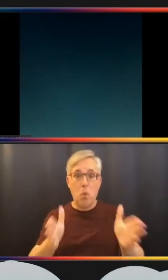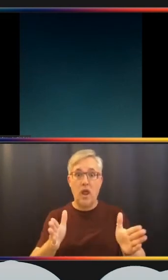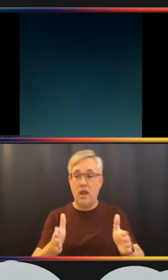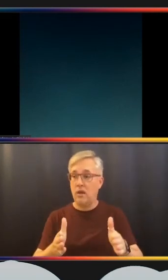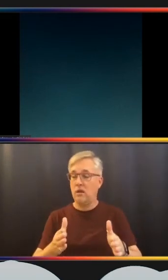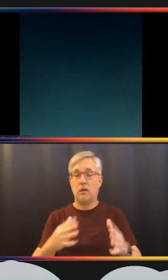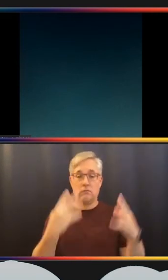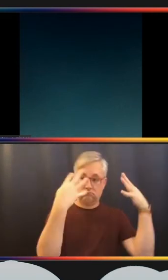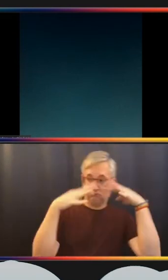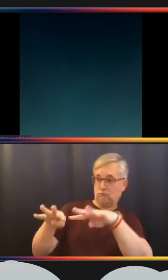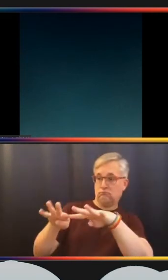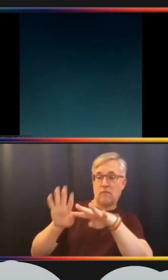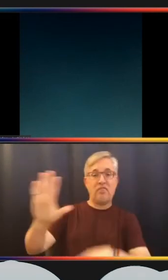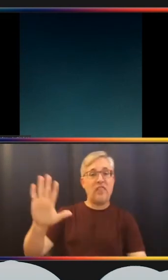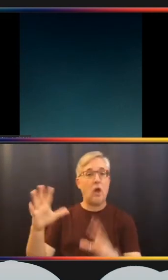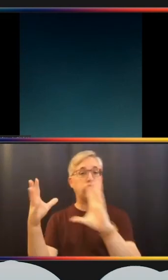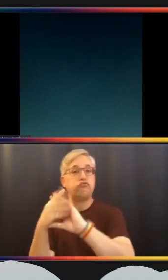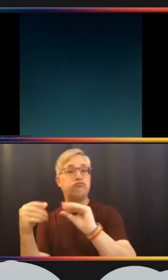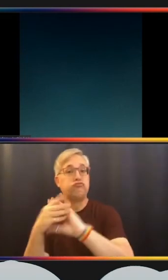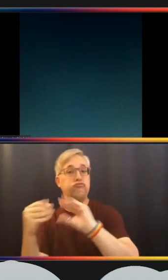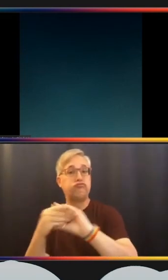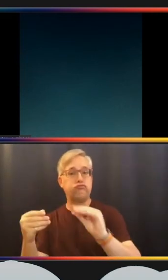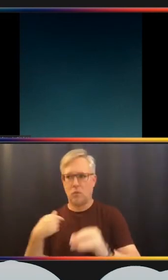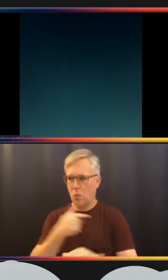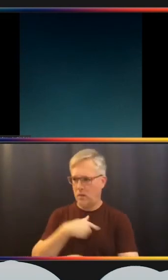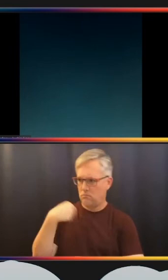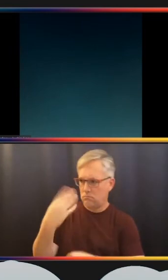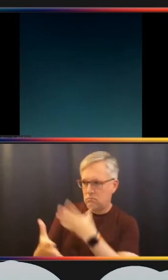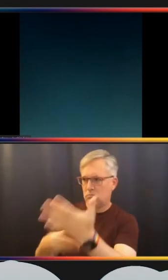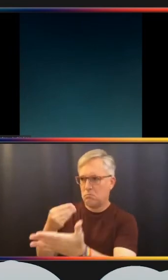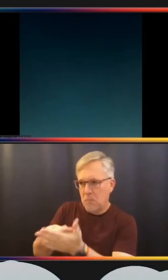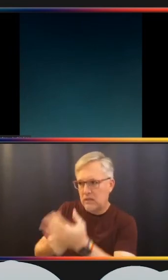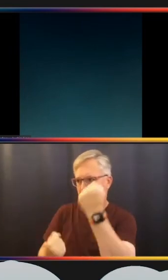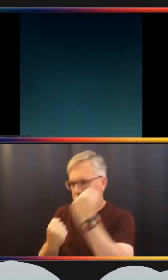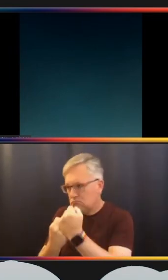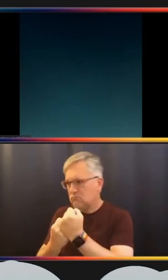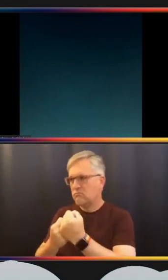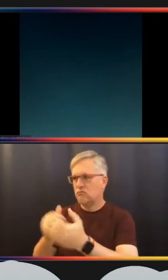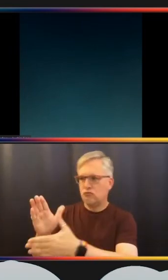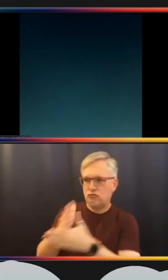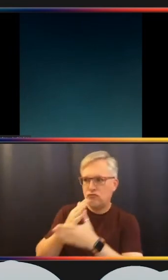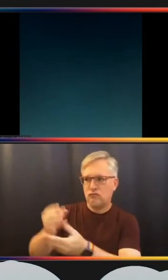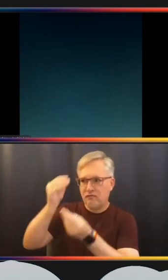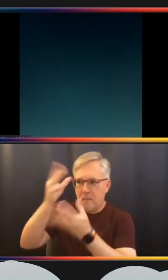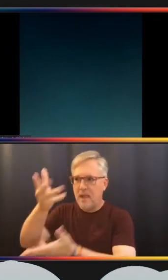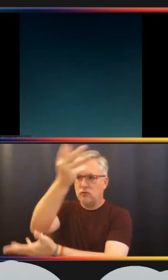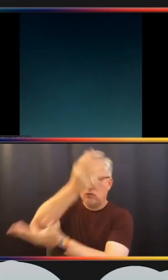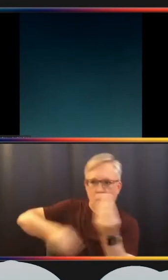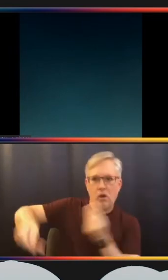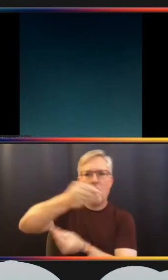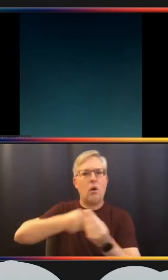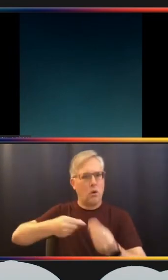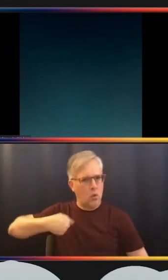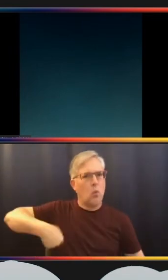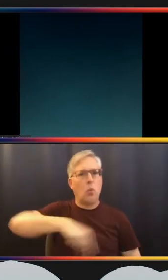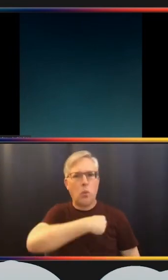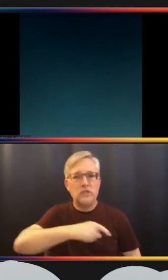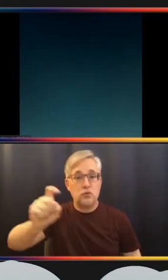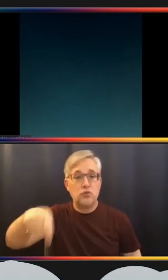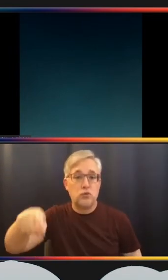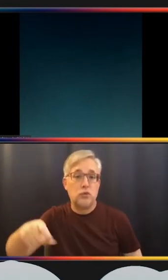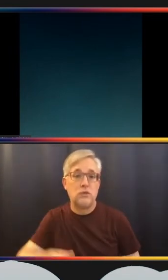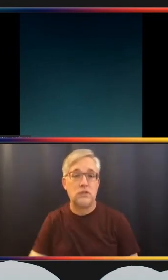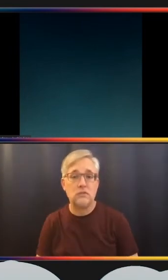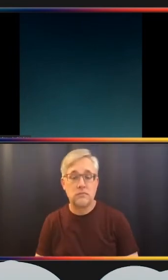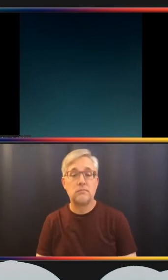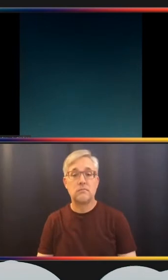Black voices, and if we can provide funds, and if we can share knowledge, and if we can do all that, we absolutely should. So